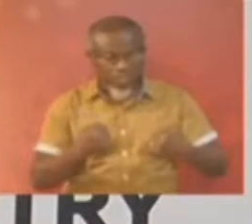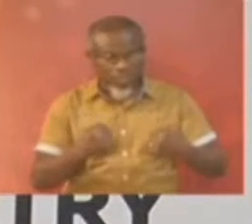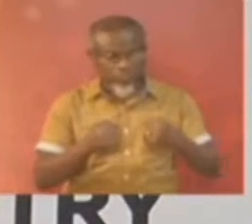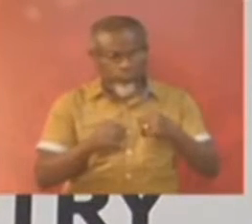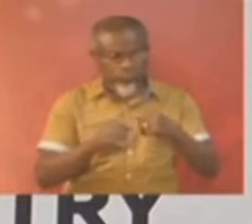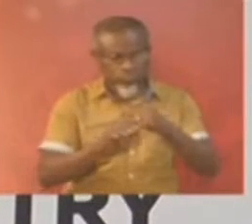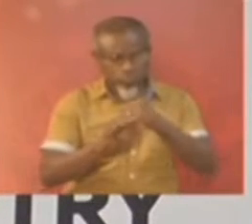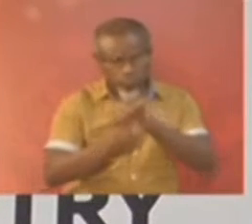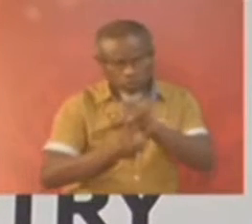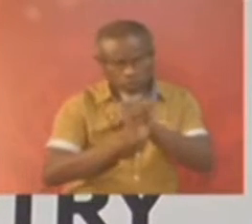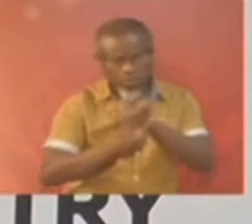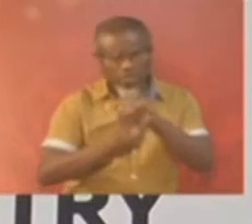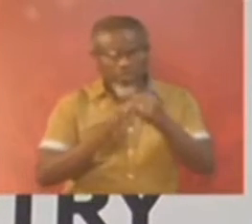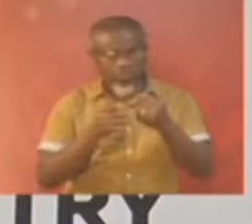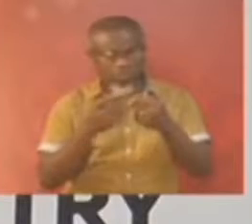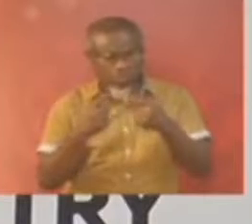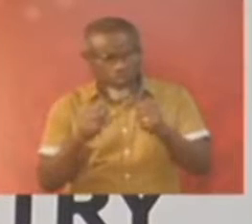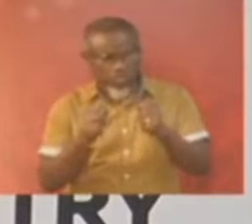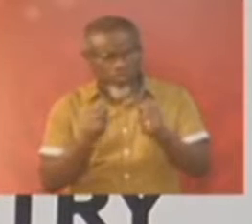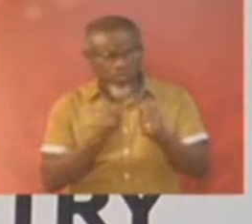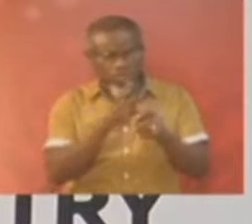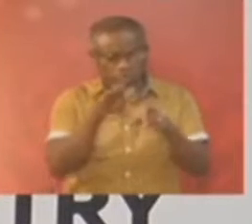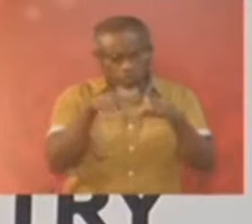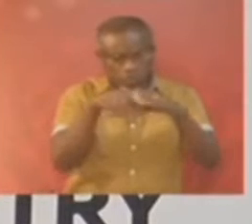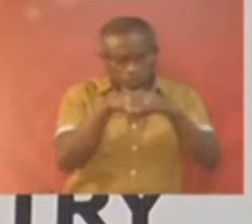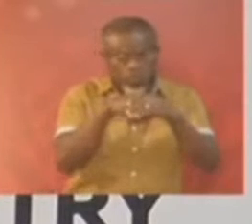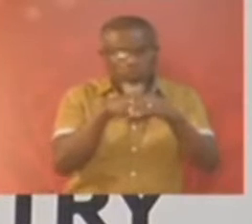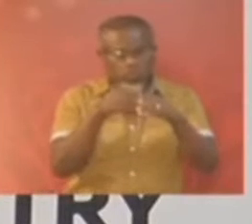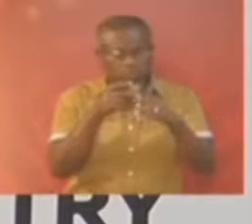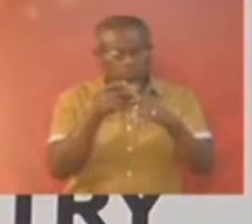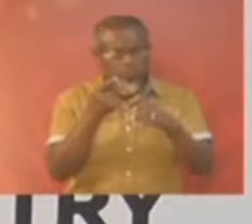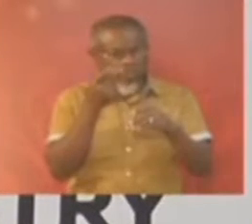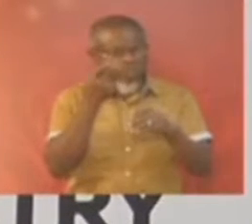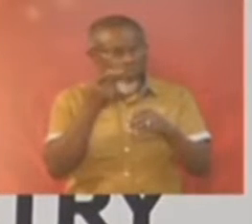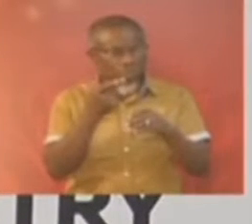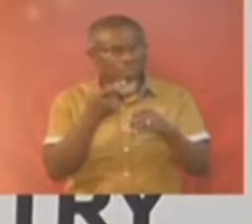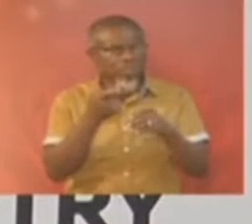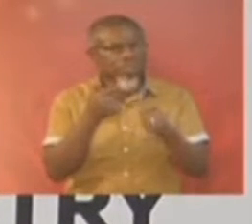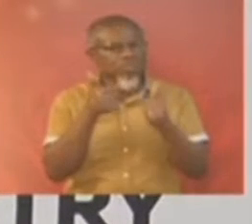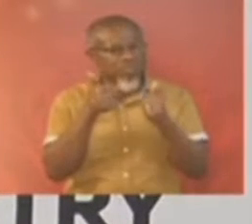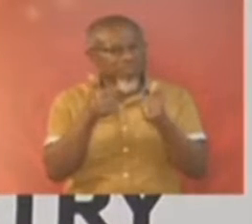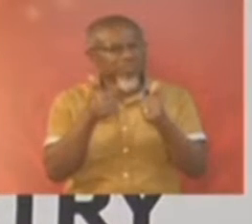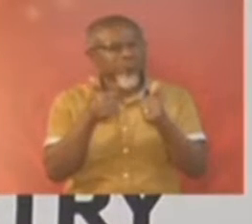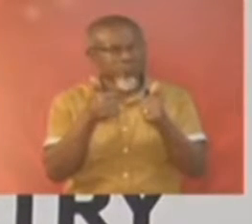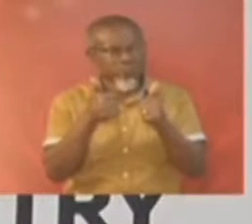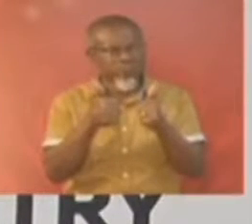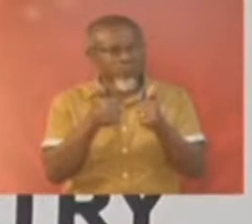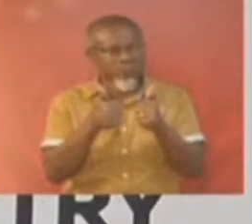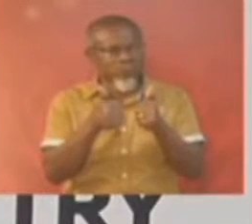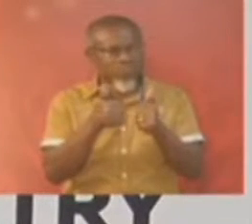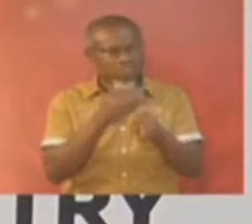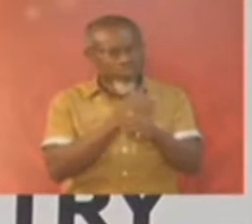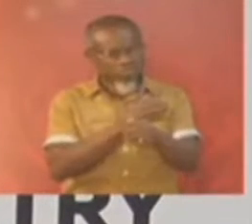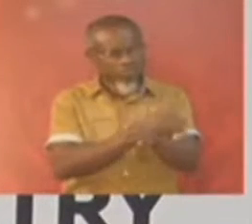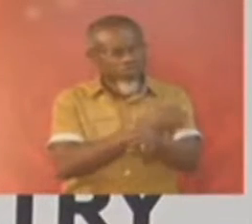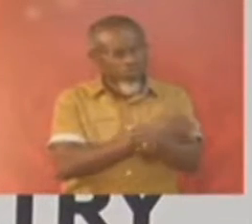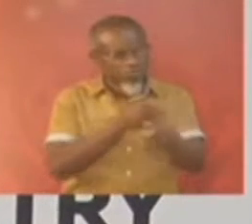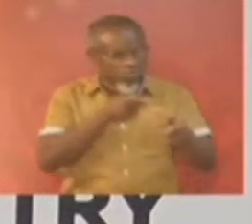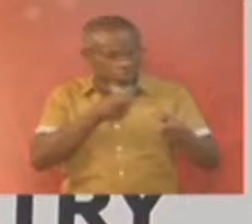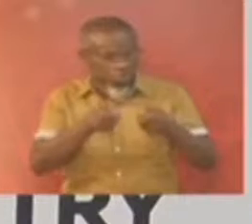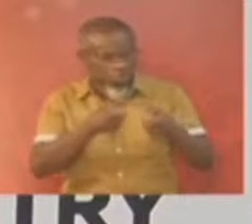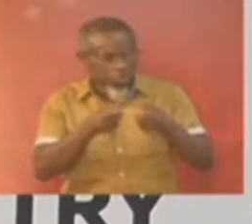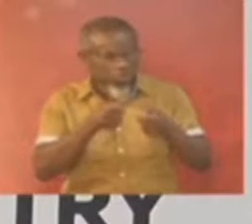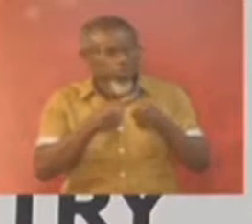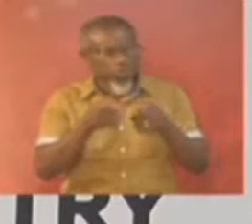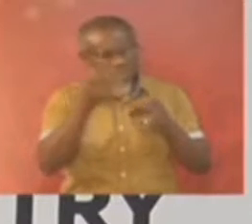fruit with regards to influenza as well. So basically we're seeing a reduction in